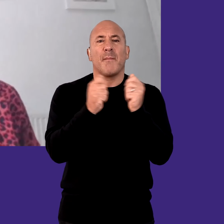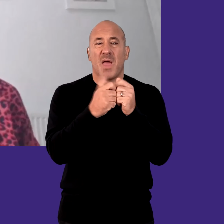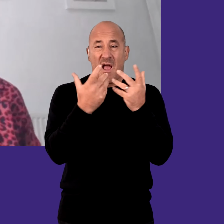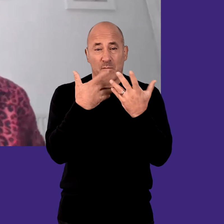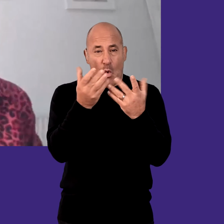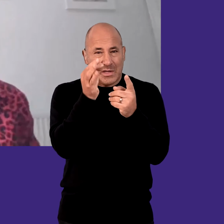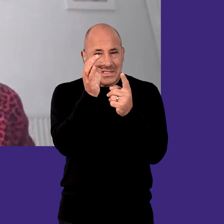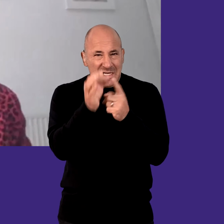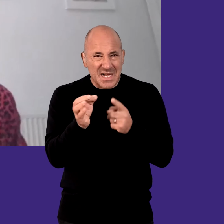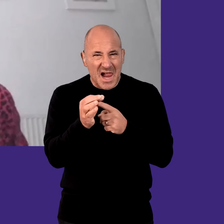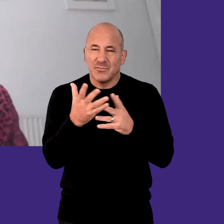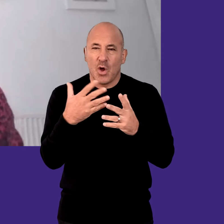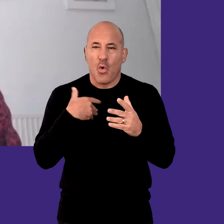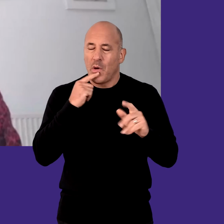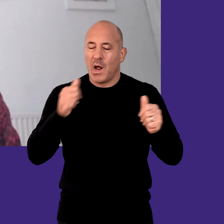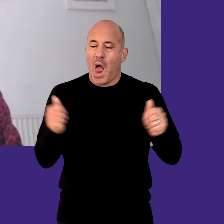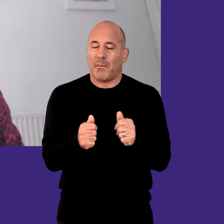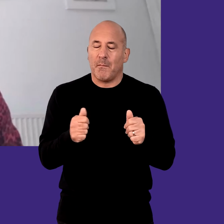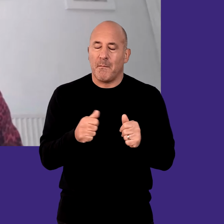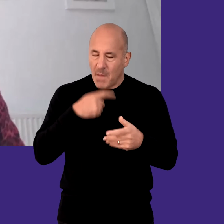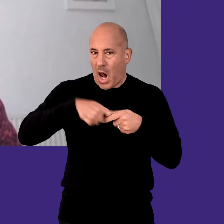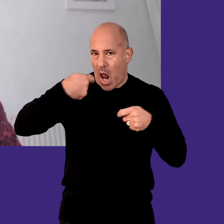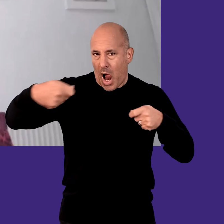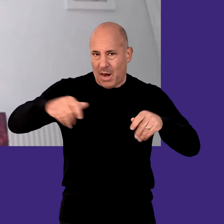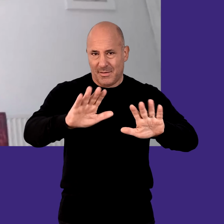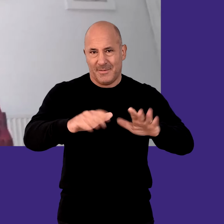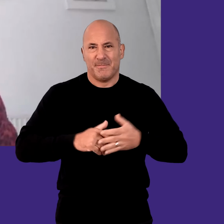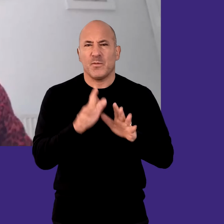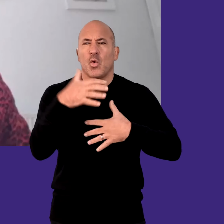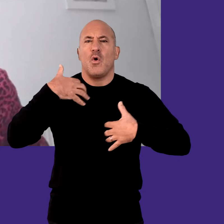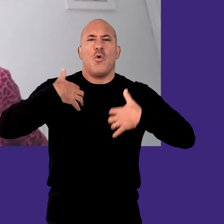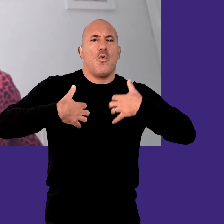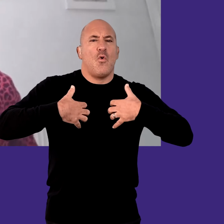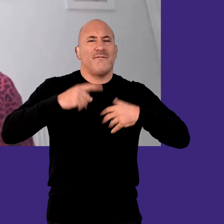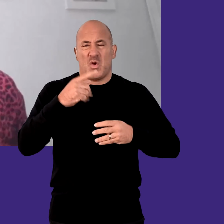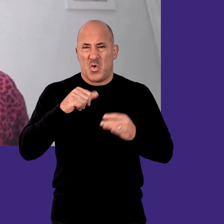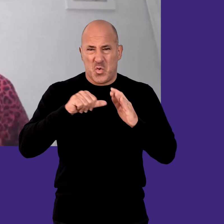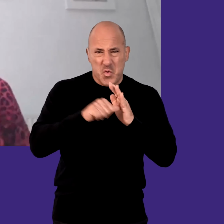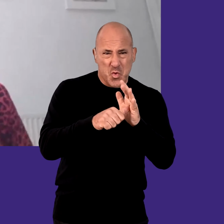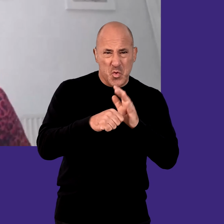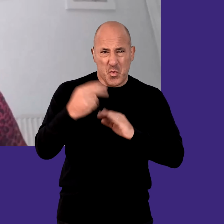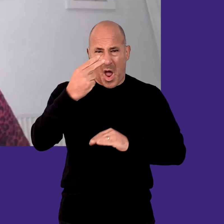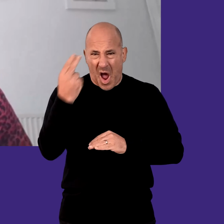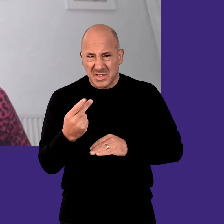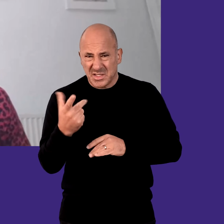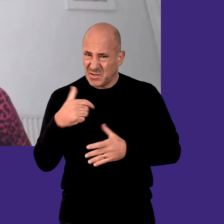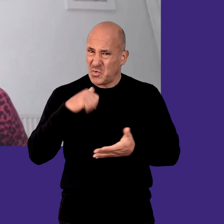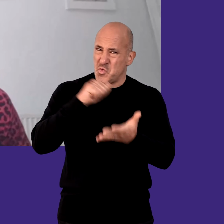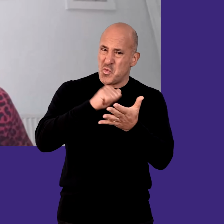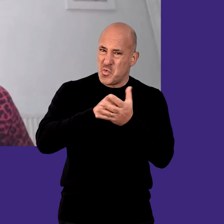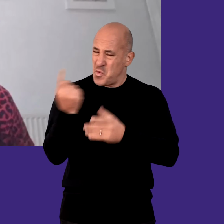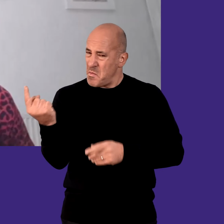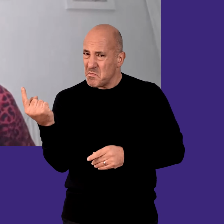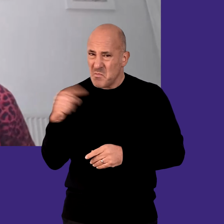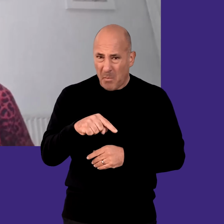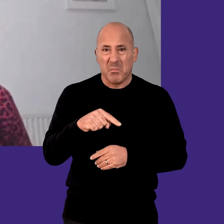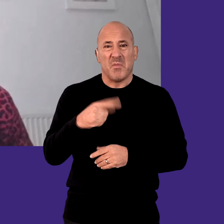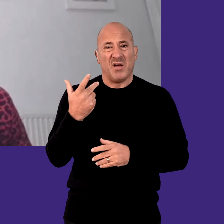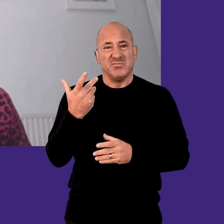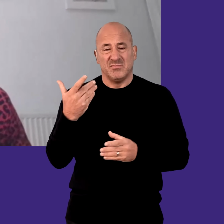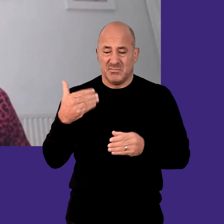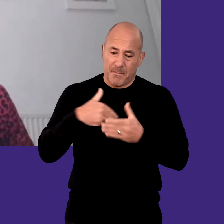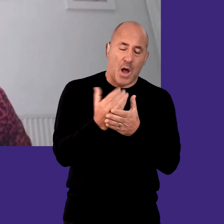Warwick paper that details a bit more about it, so I don't talk forever about it now. But what was interesting is that firstly, we